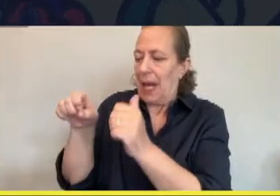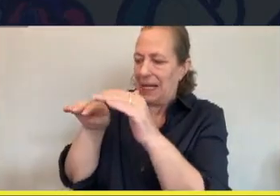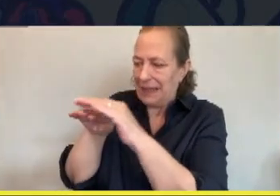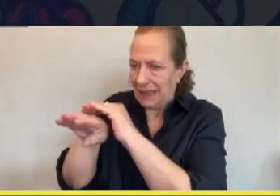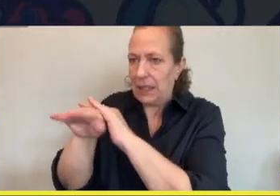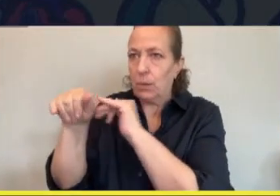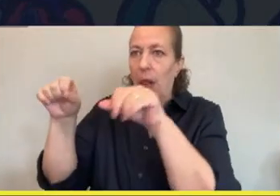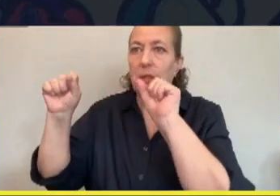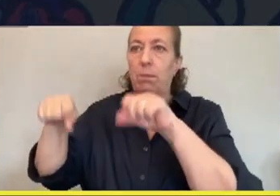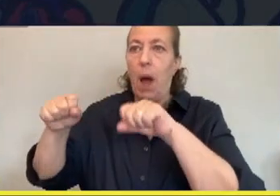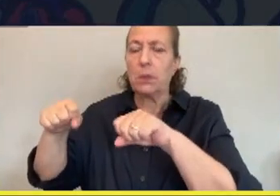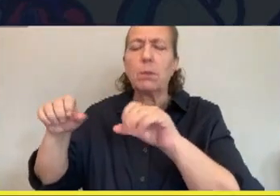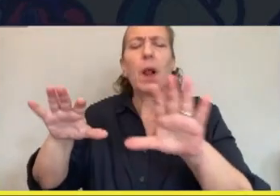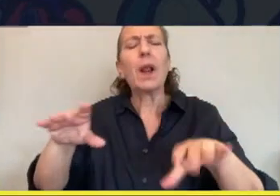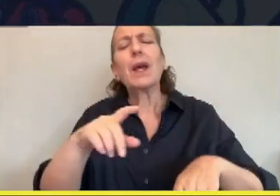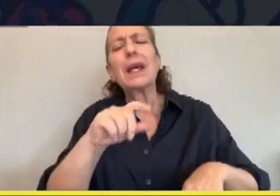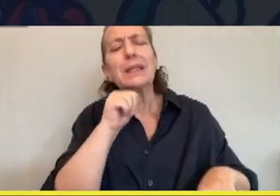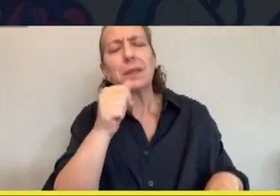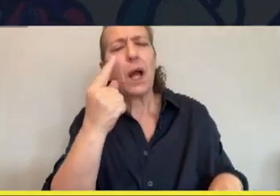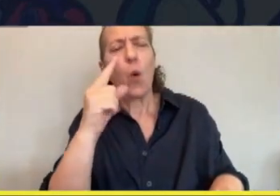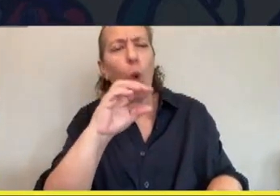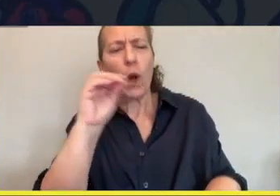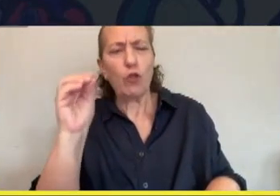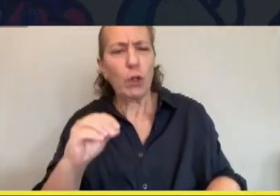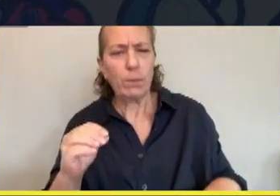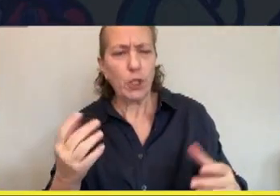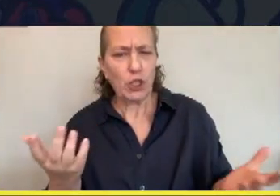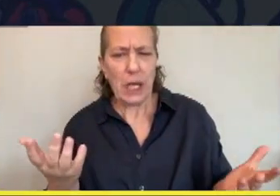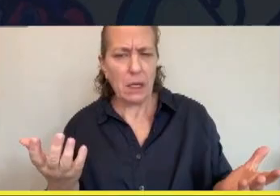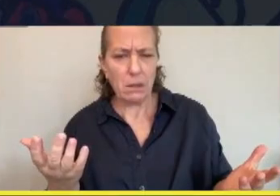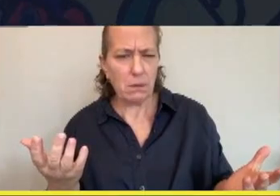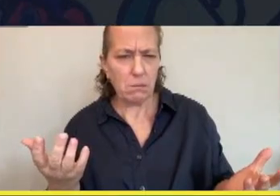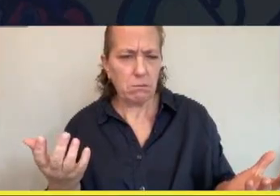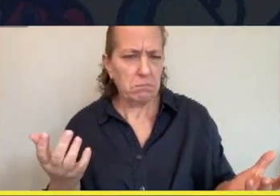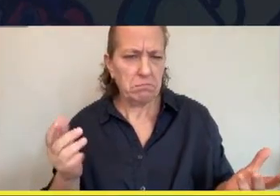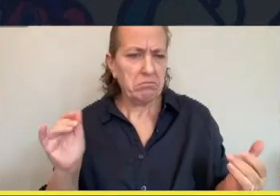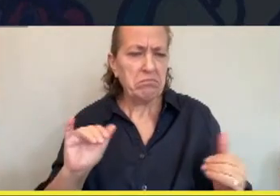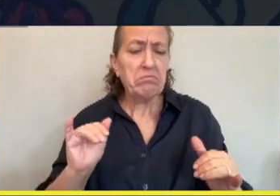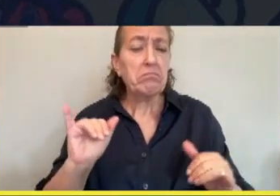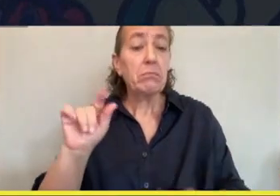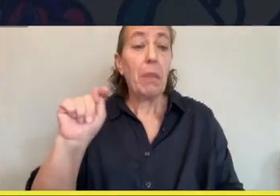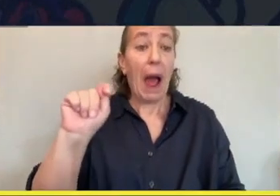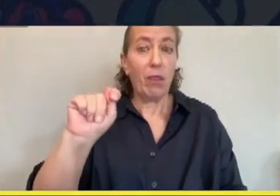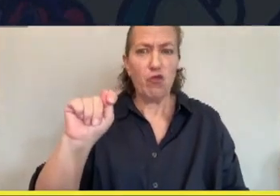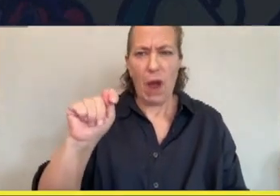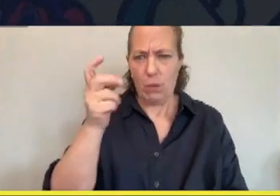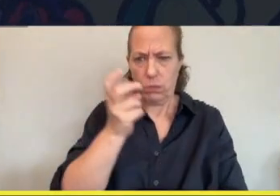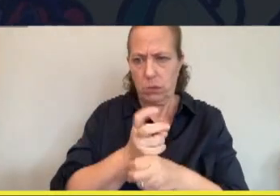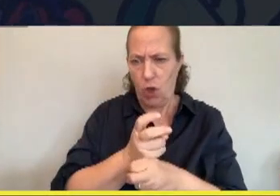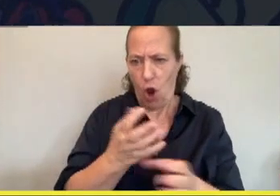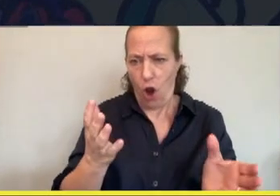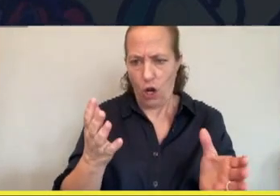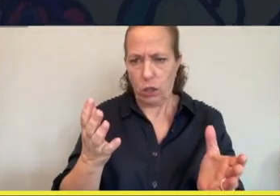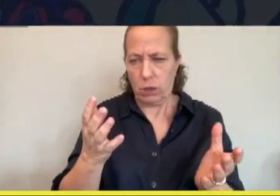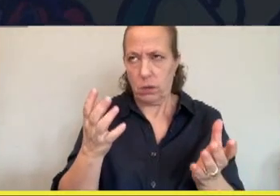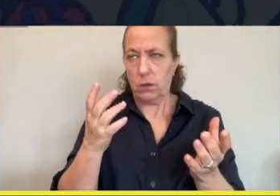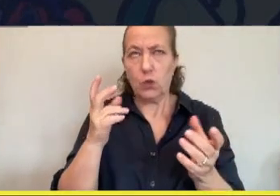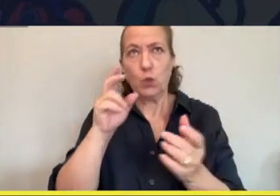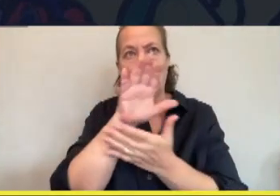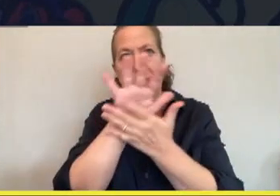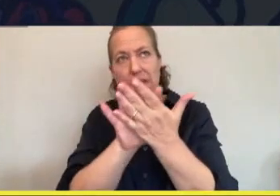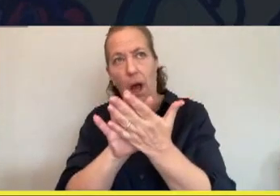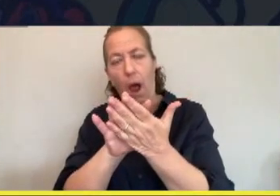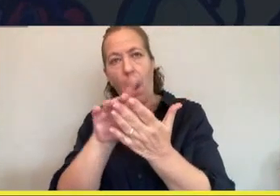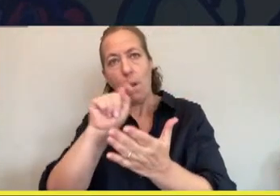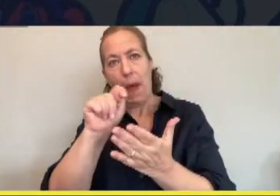can tell for the example of bathrooms. It's hard to design a bathroom that every single person will feel entirely comfortable in.